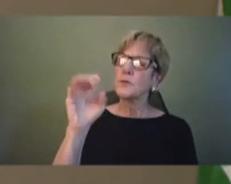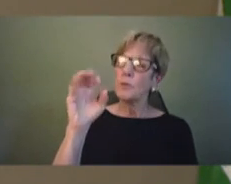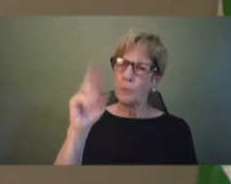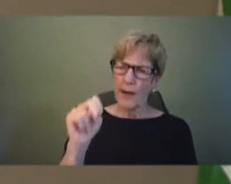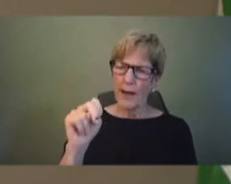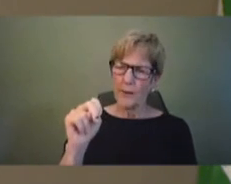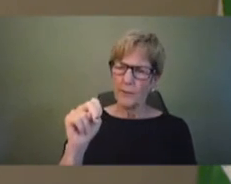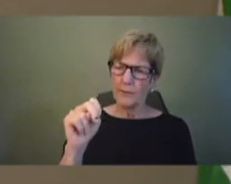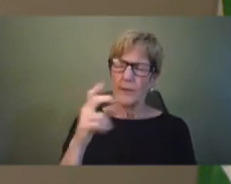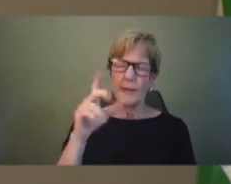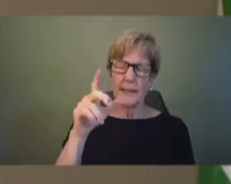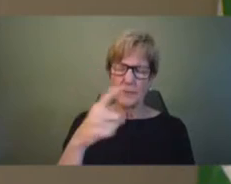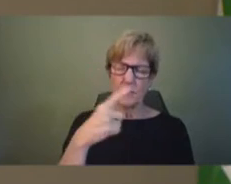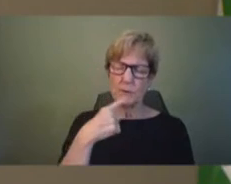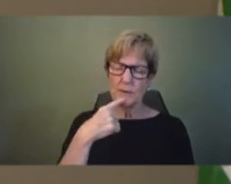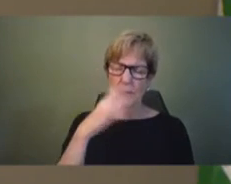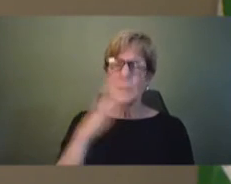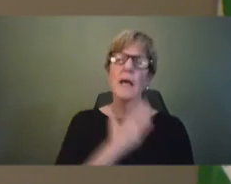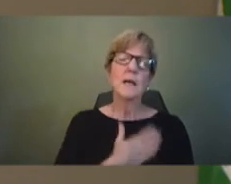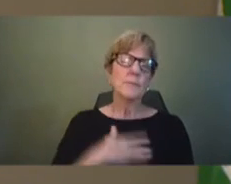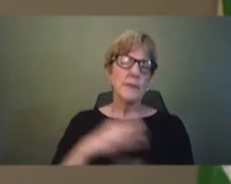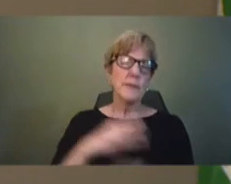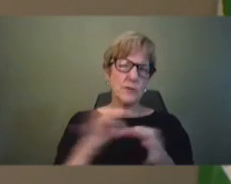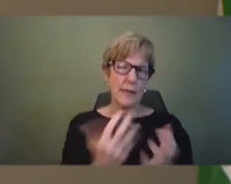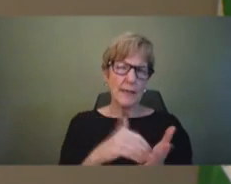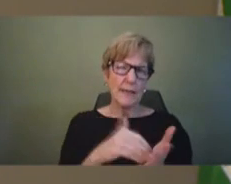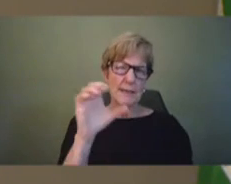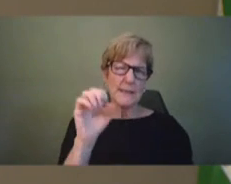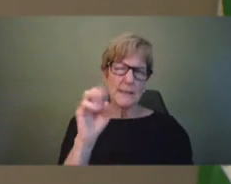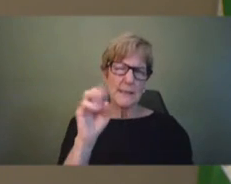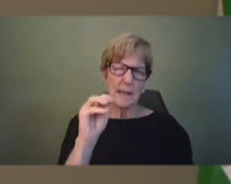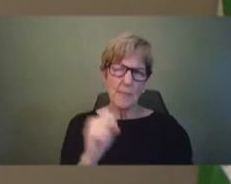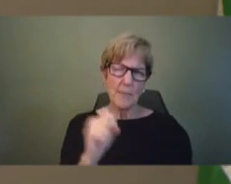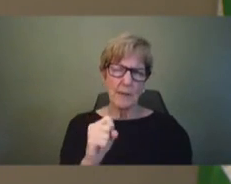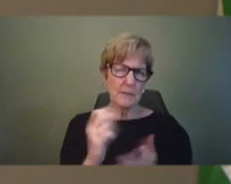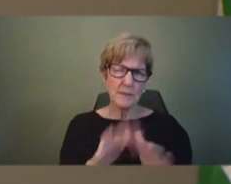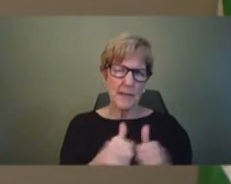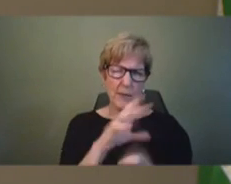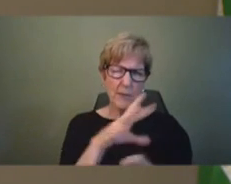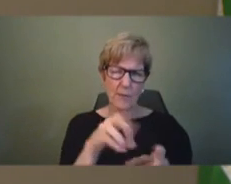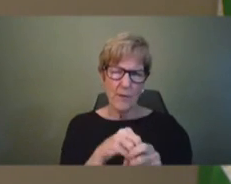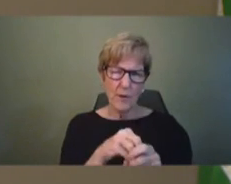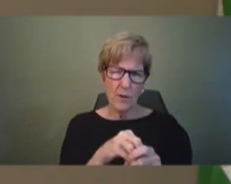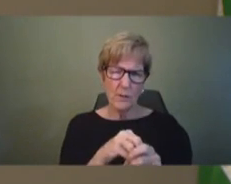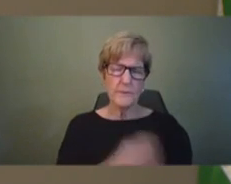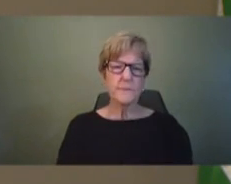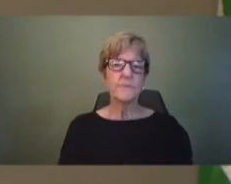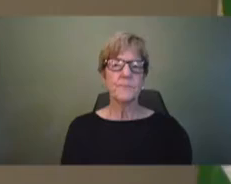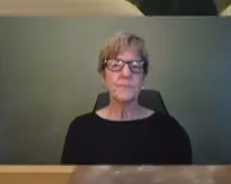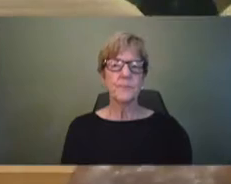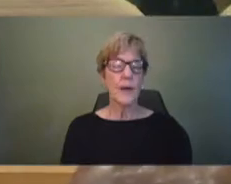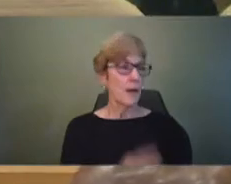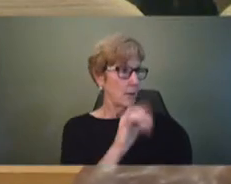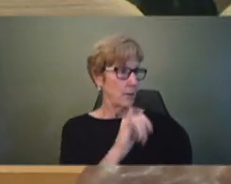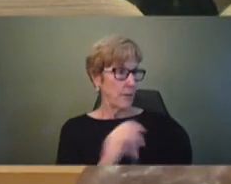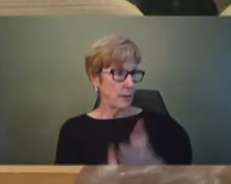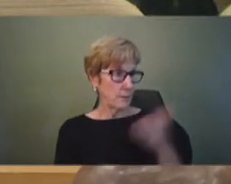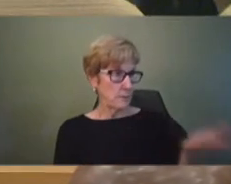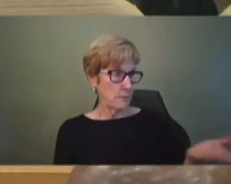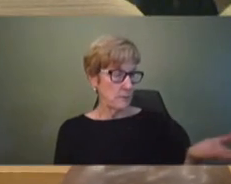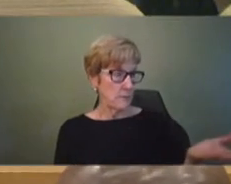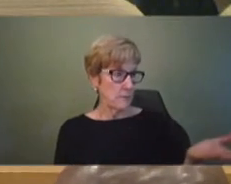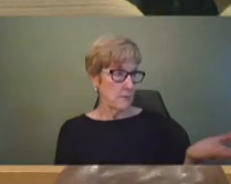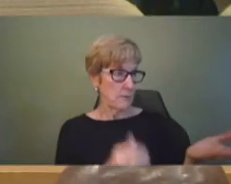missed this but could you describe again cms's involvement um I might defer that to